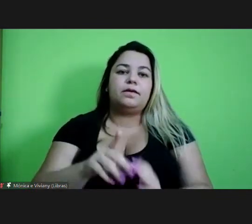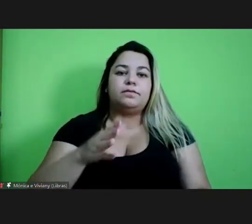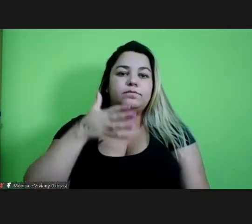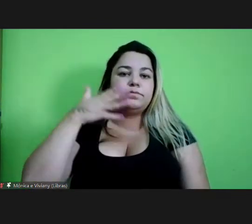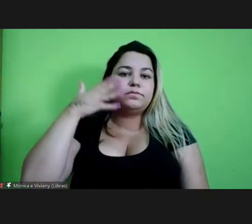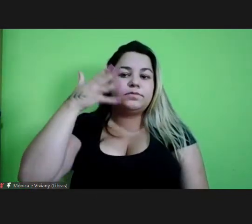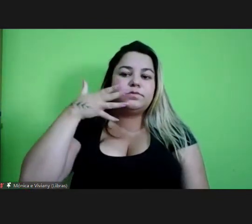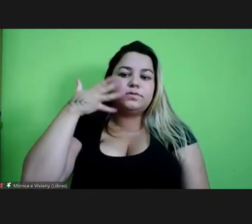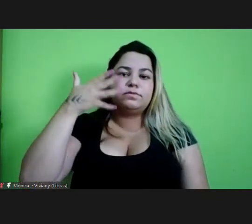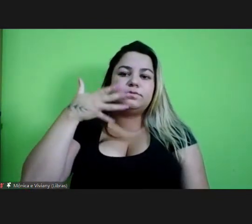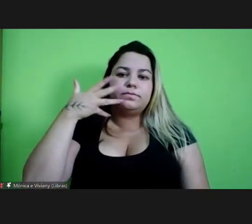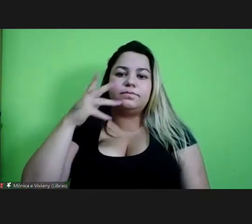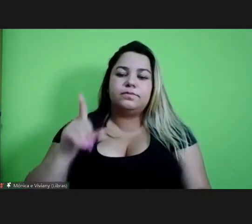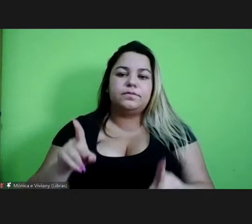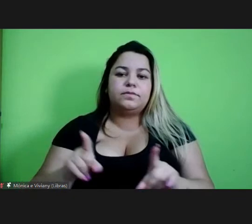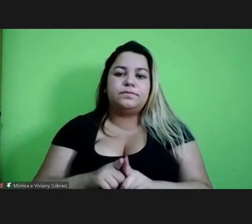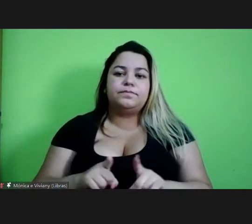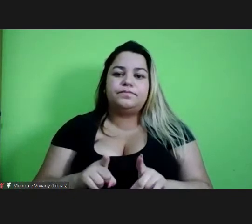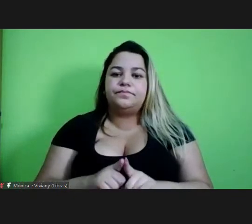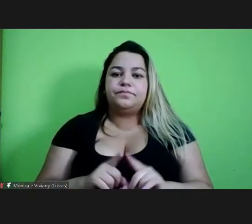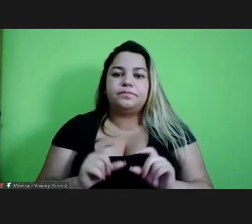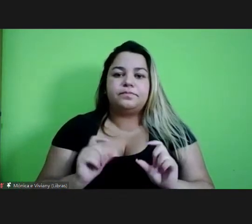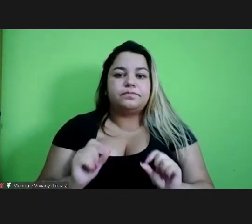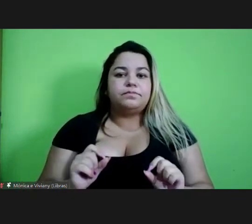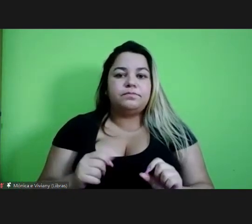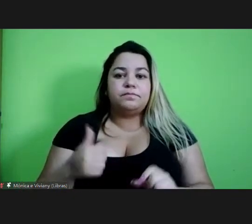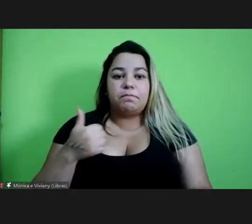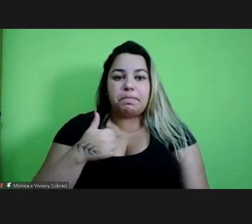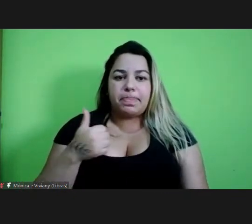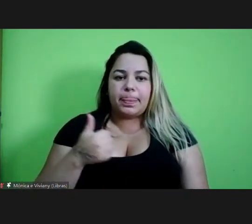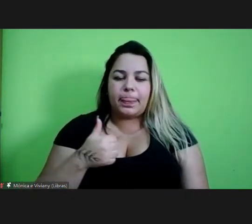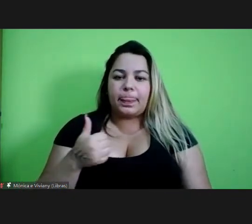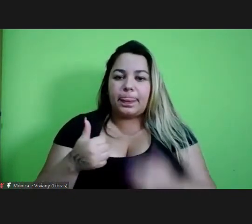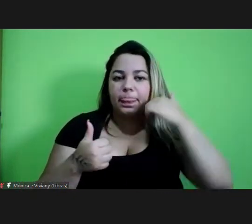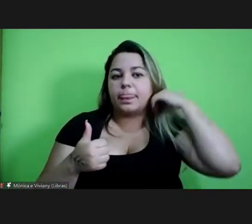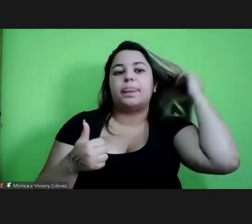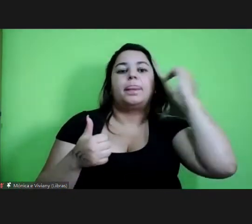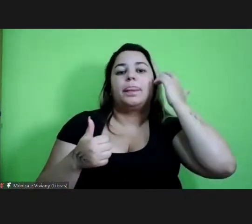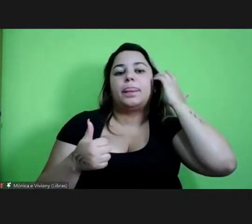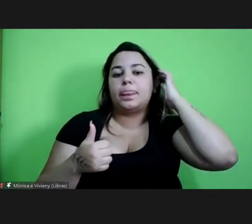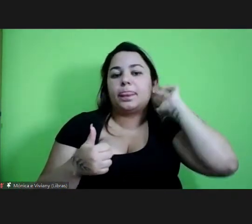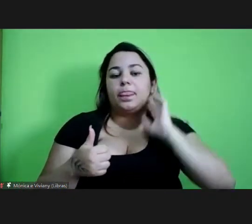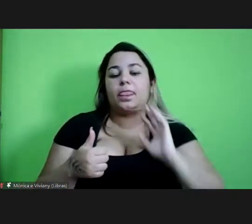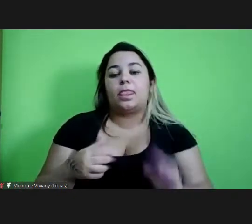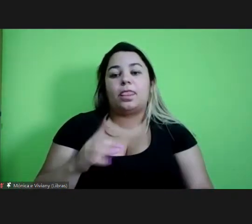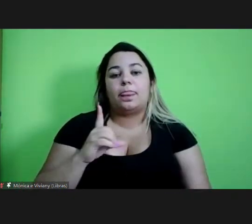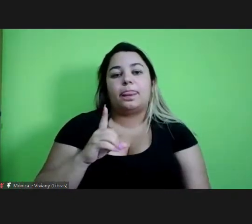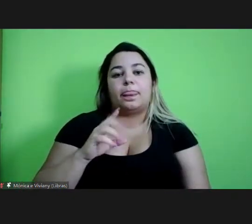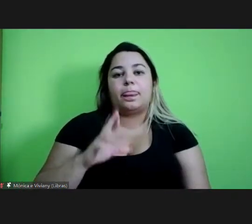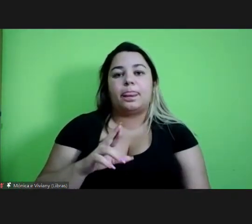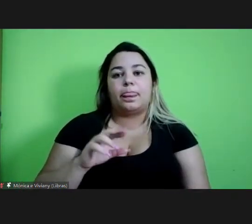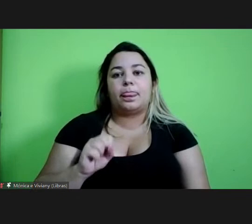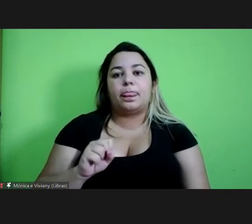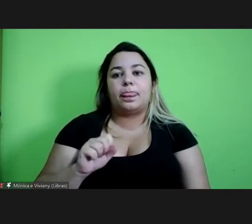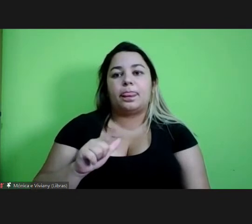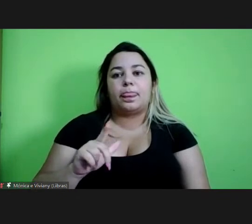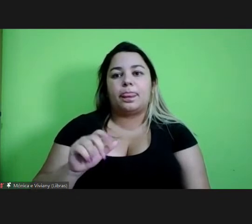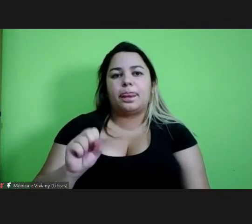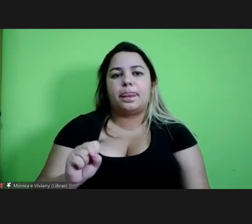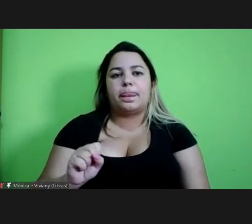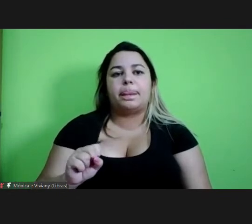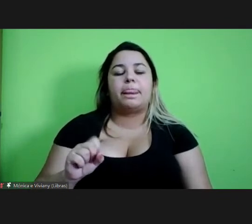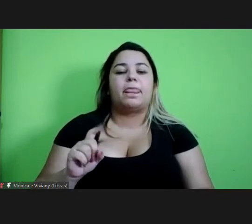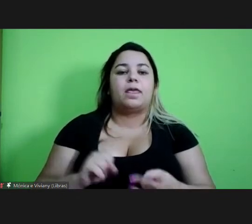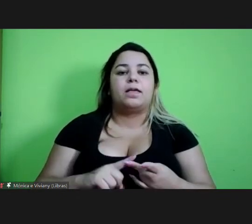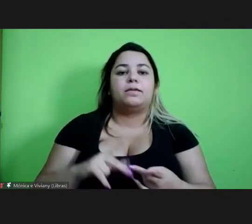questions for the lecturers. So first of all, for Dr. Salas and